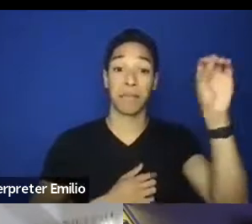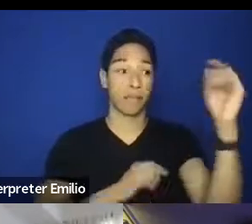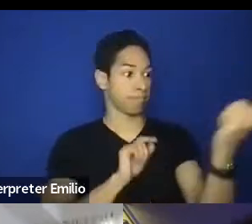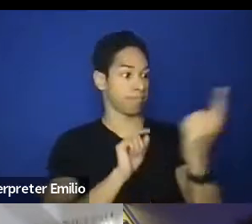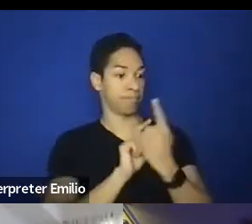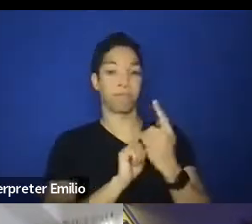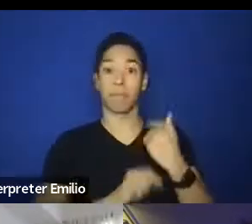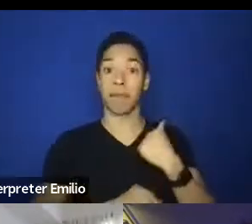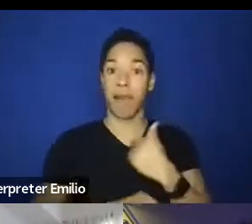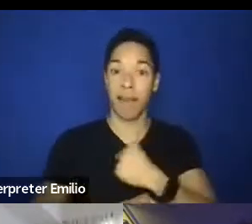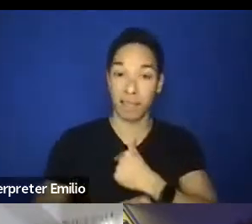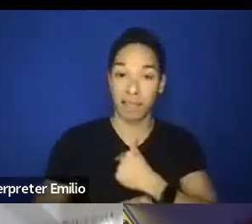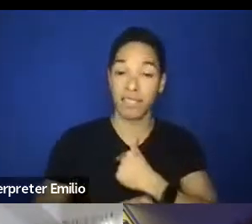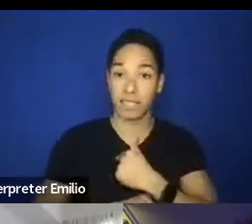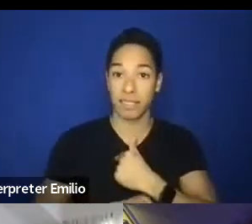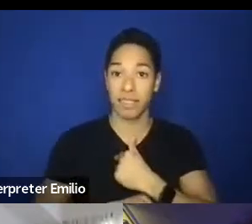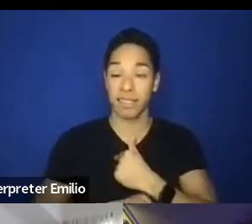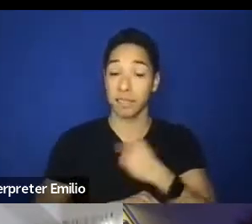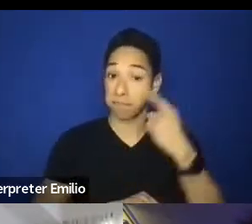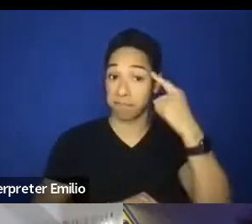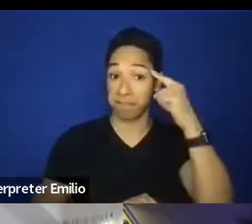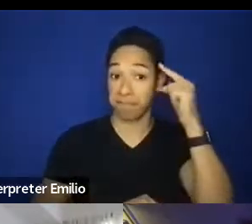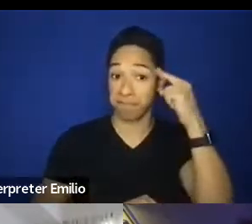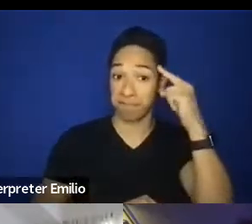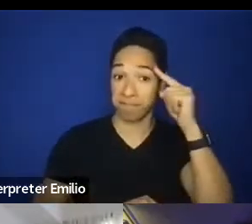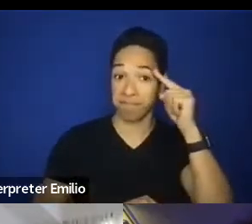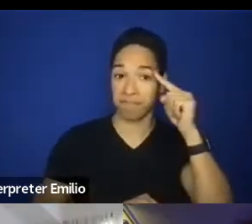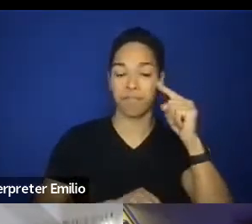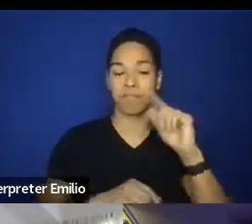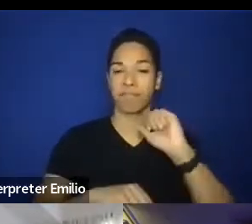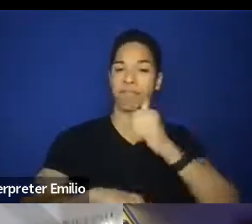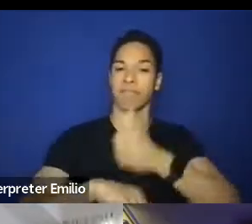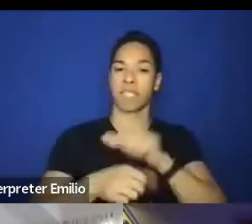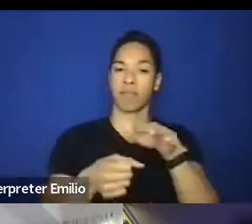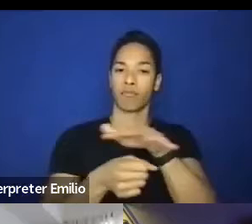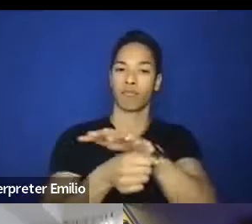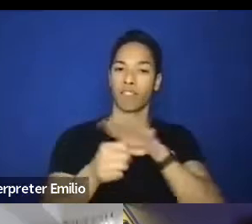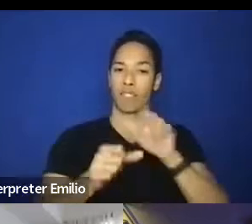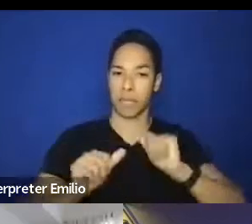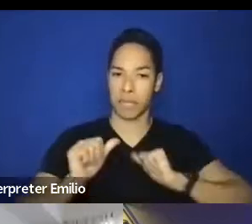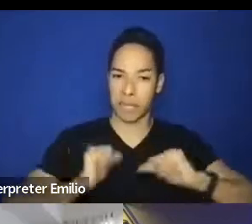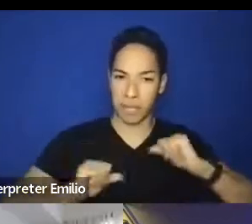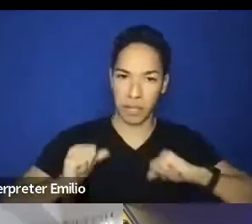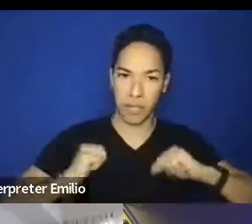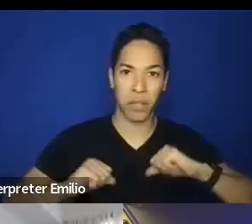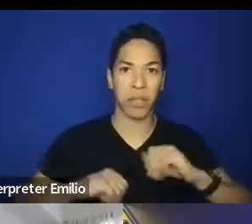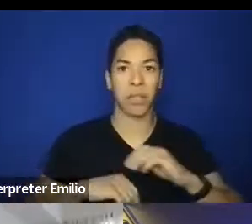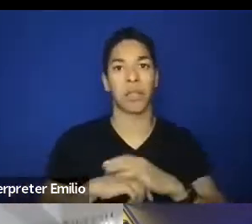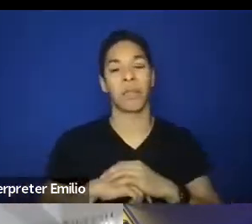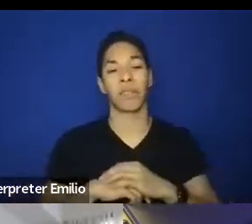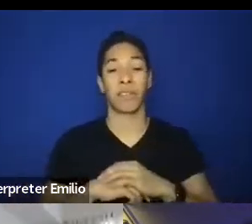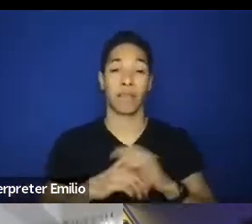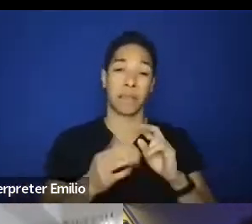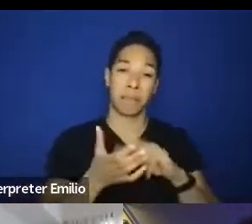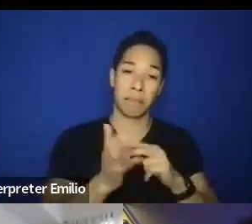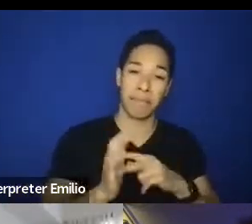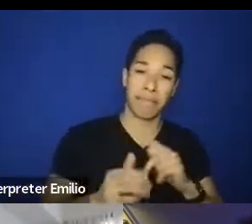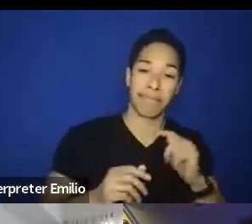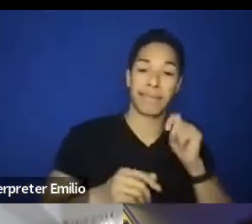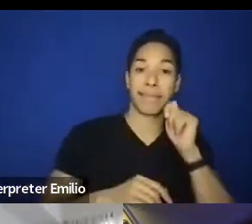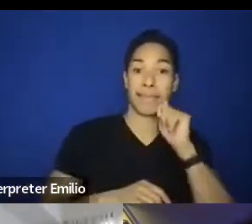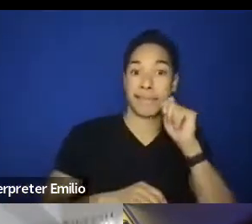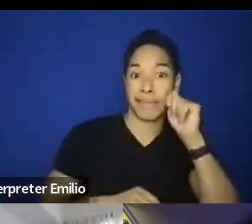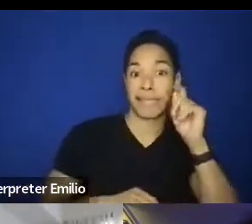to mainly cast regional theater. There's these teams that fly to New York to try to